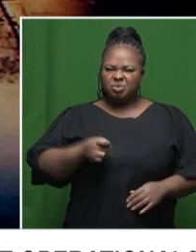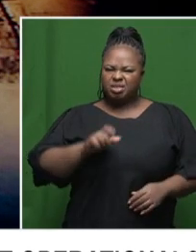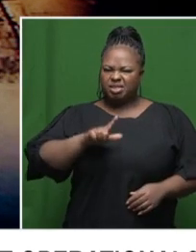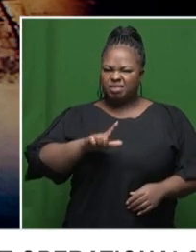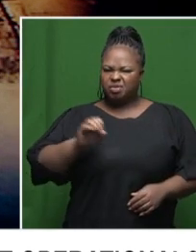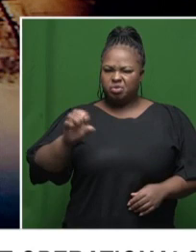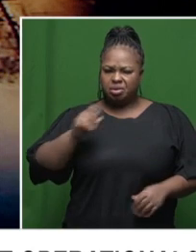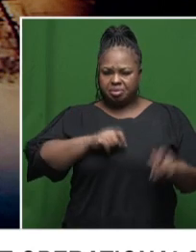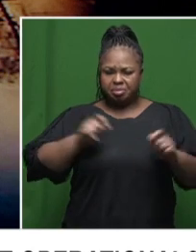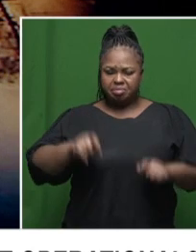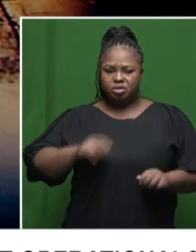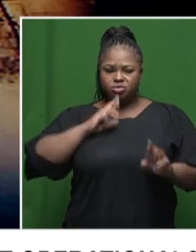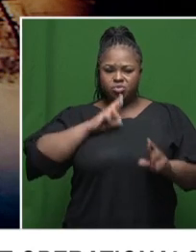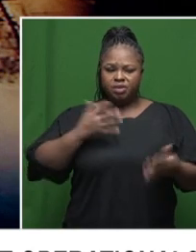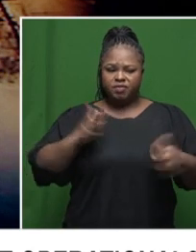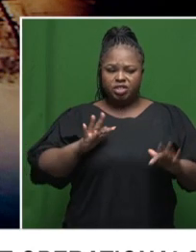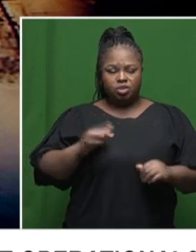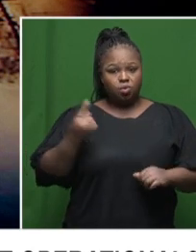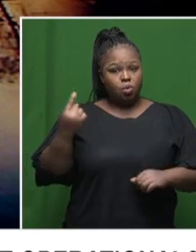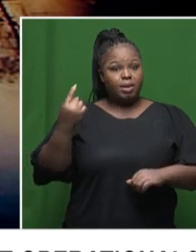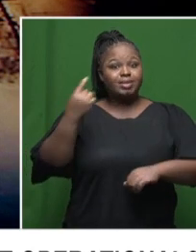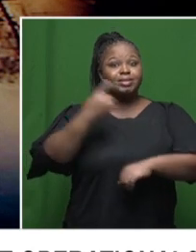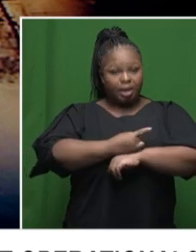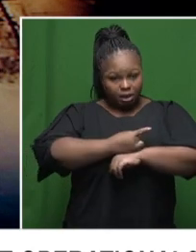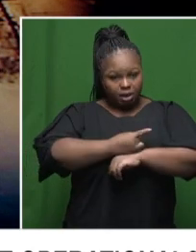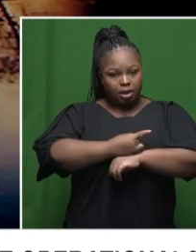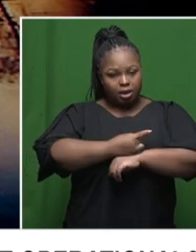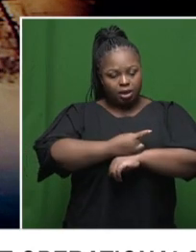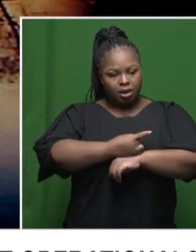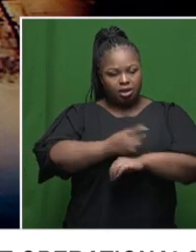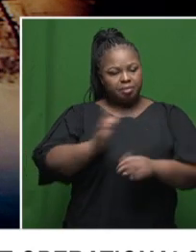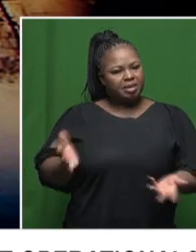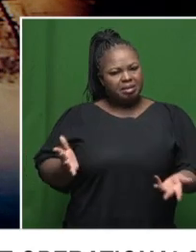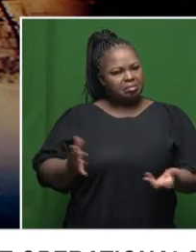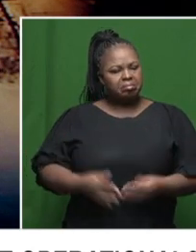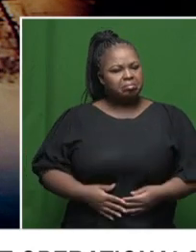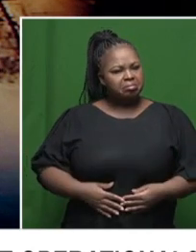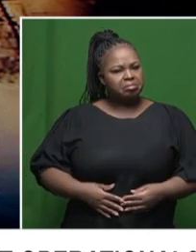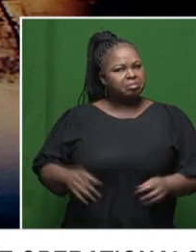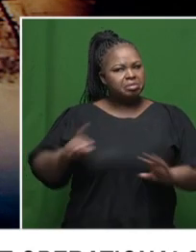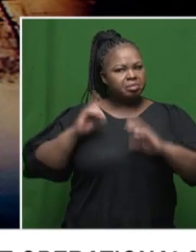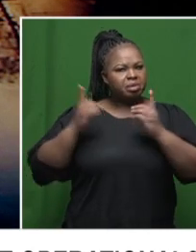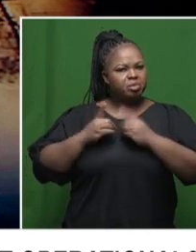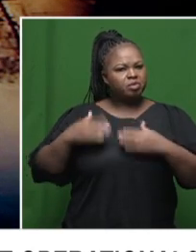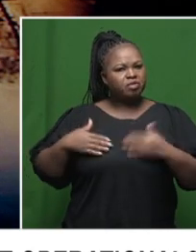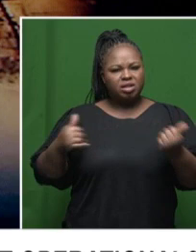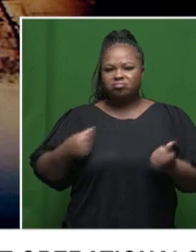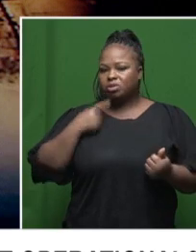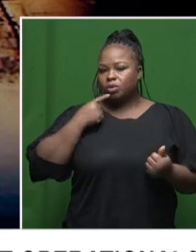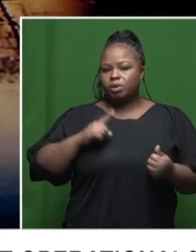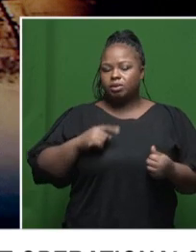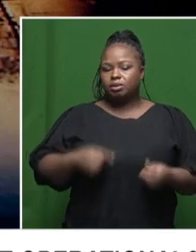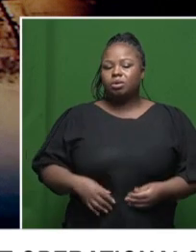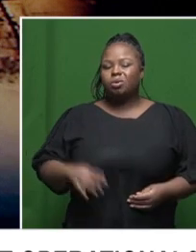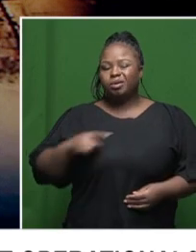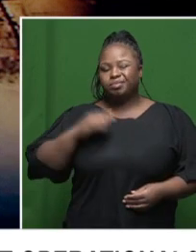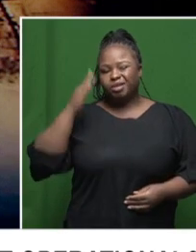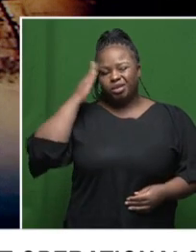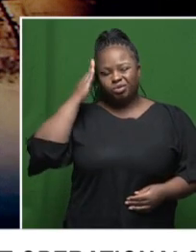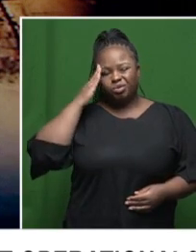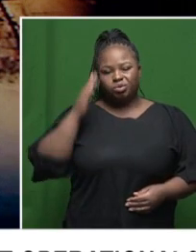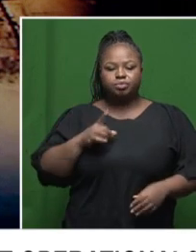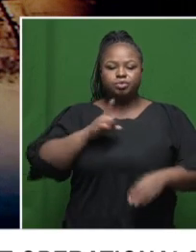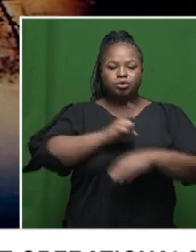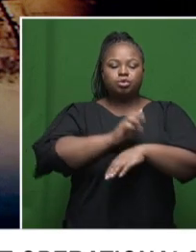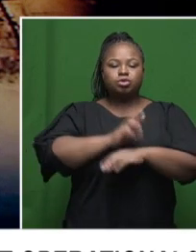9,700 cases reported in a day, and that's on a low base of testing. So what is the Health Department making of this? I know yesterday Dr.